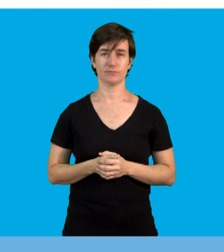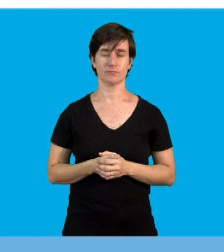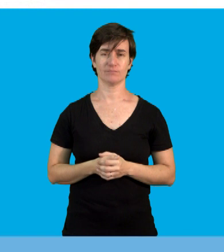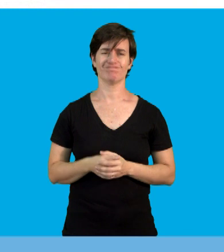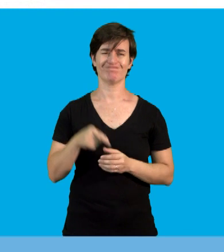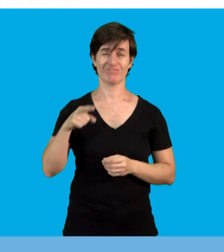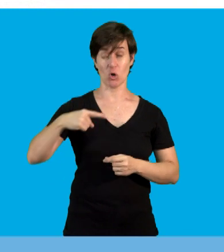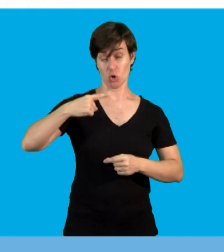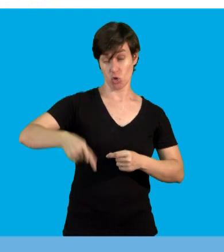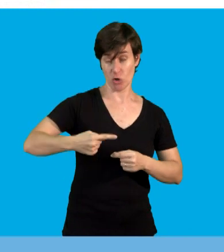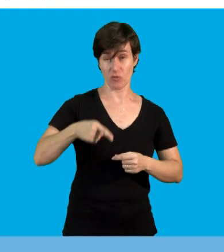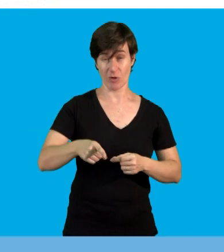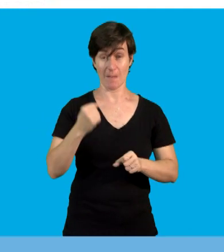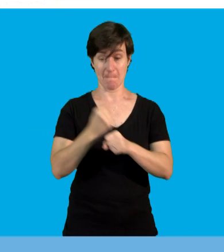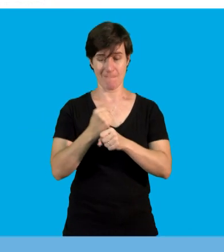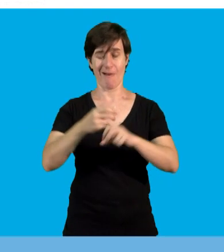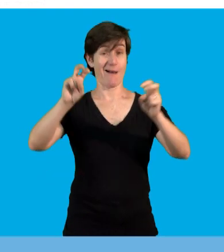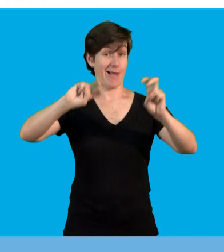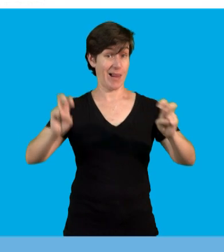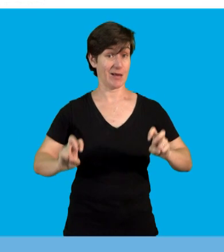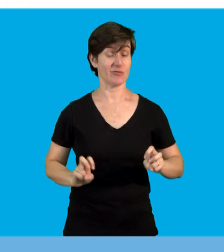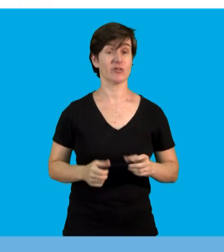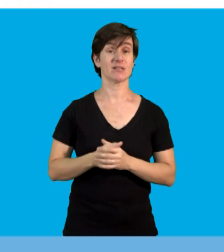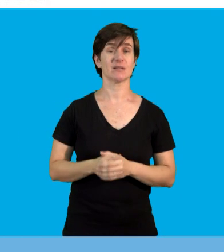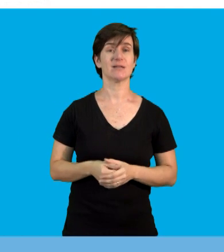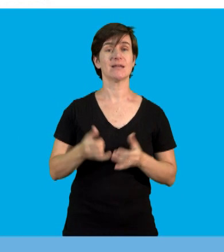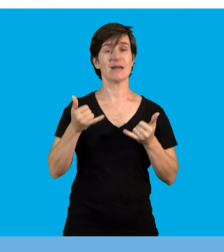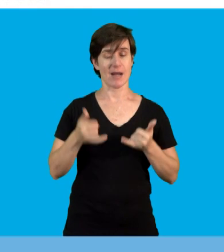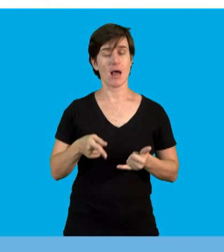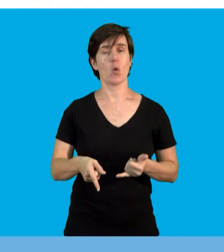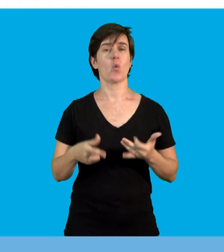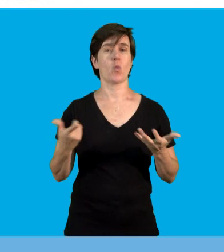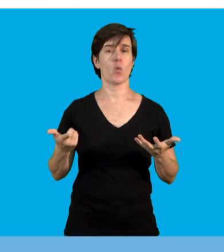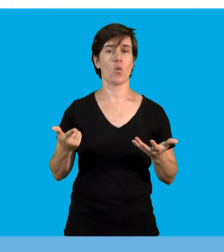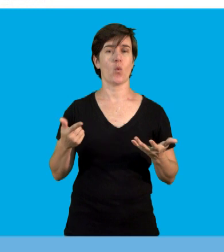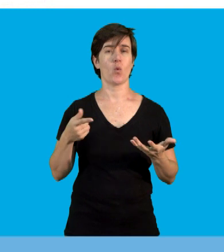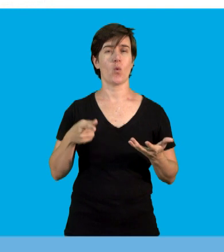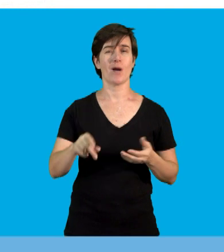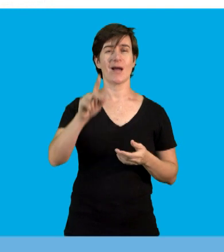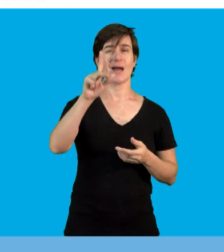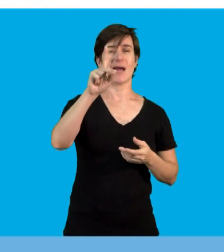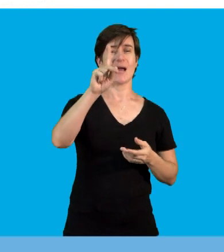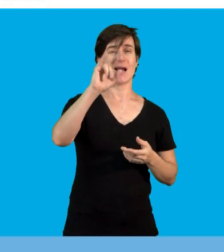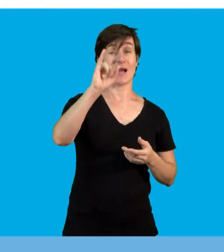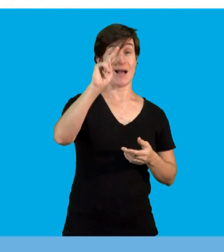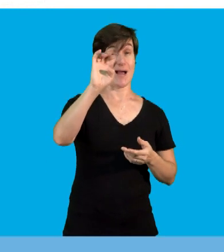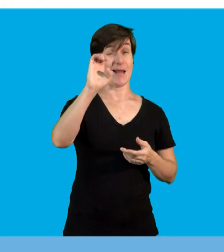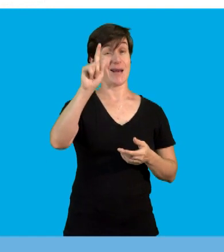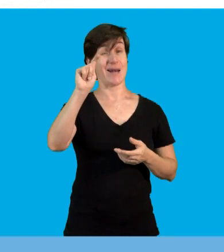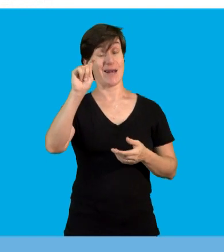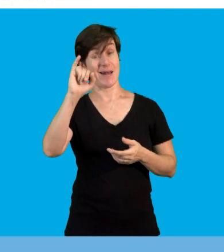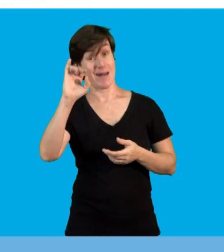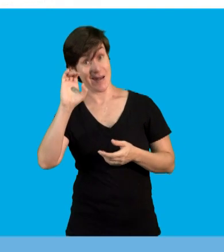turbine. The generator generates electricity, which is now the mechanical, which is now in terms of the movement, kinetic energy